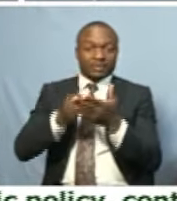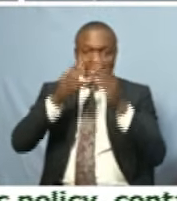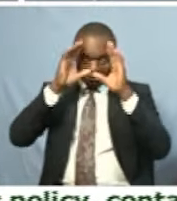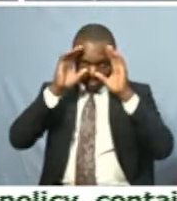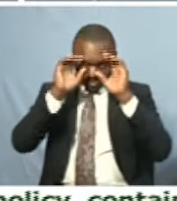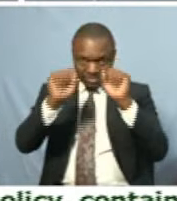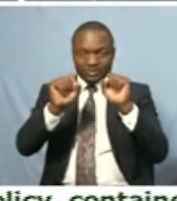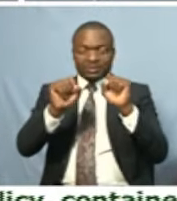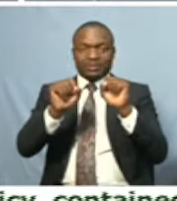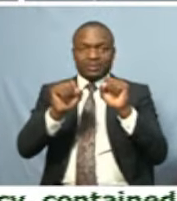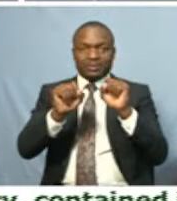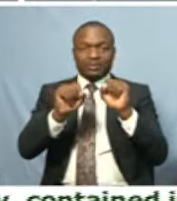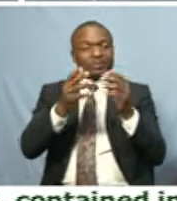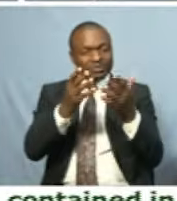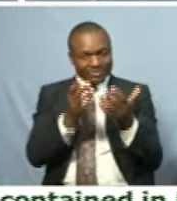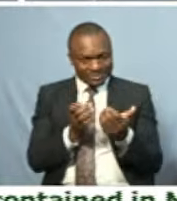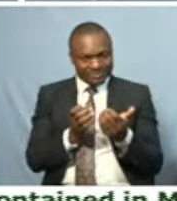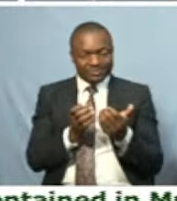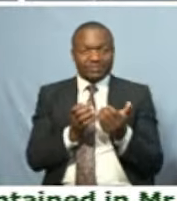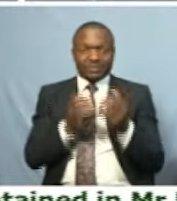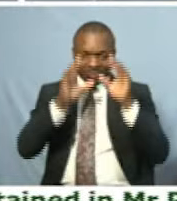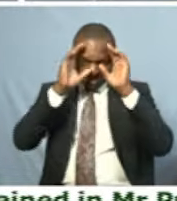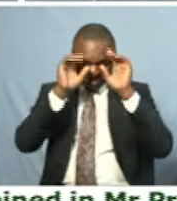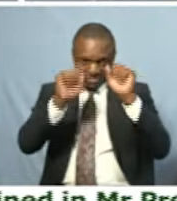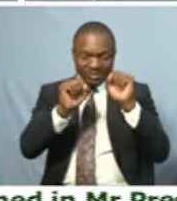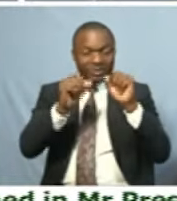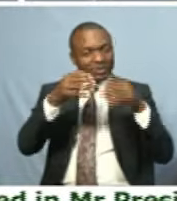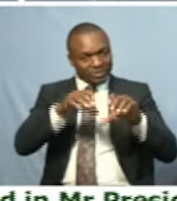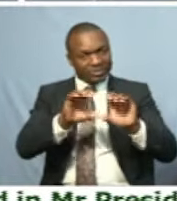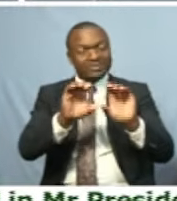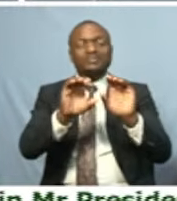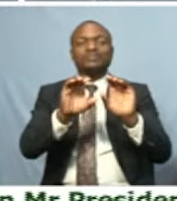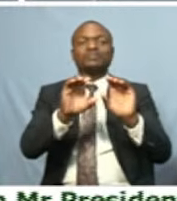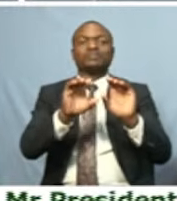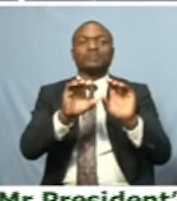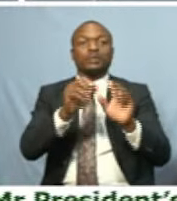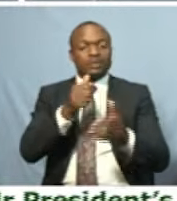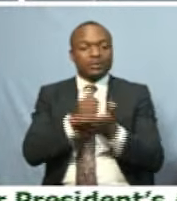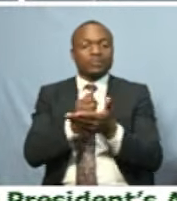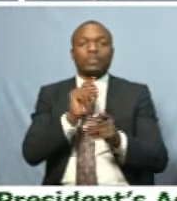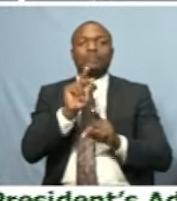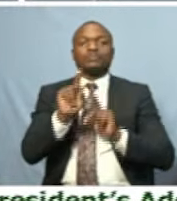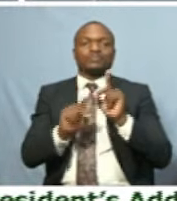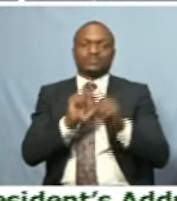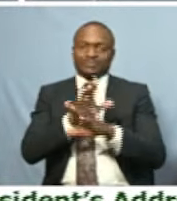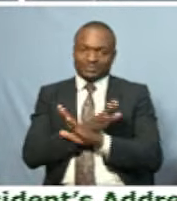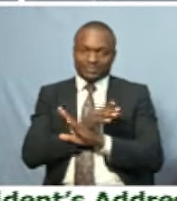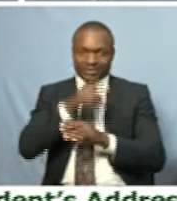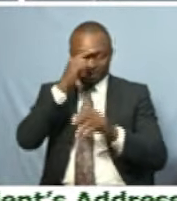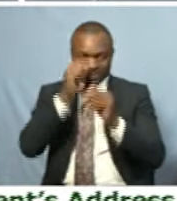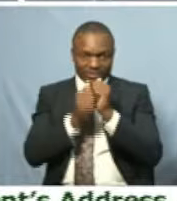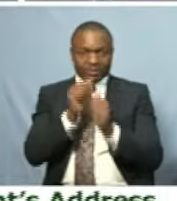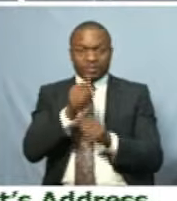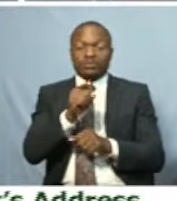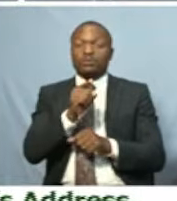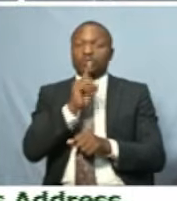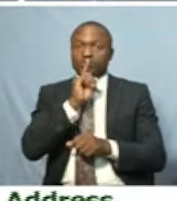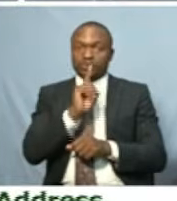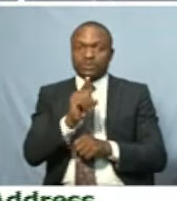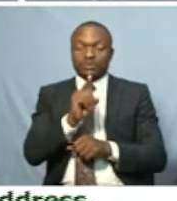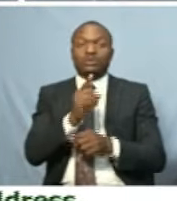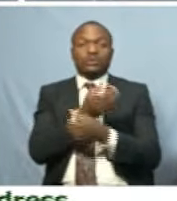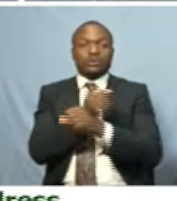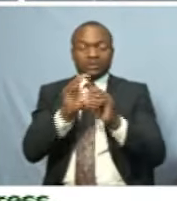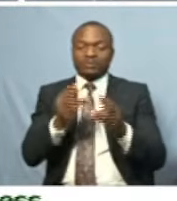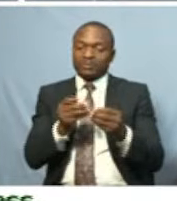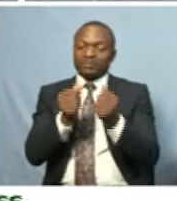that we've been looking for. Mr. President, please continue helping the Zambian people, because indeed you are a Messiah. With those